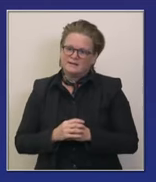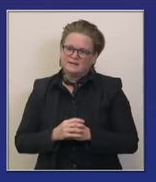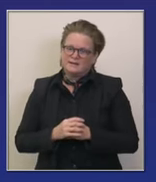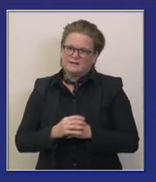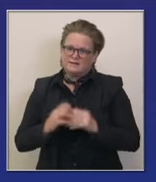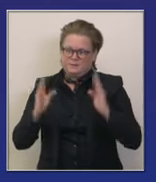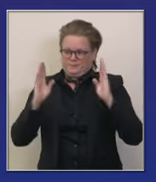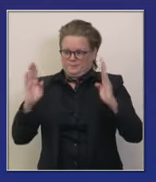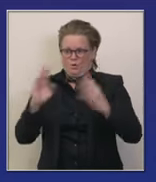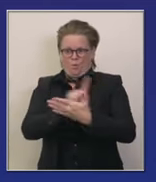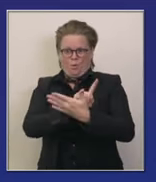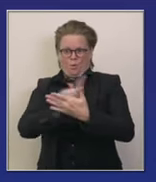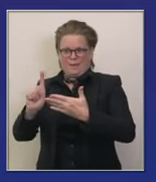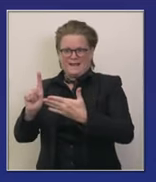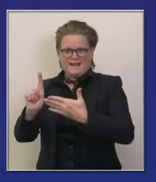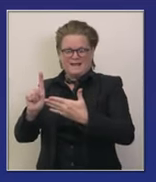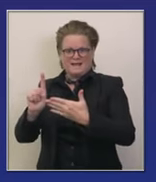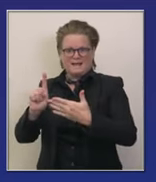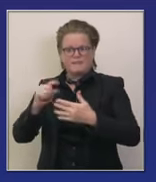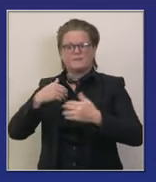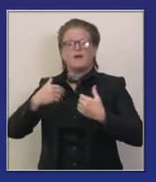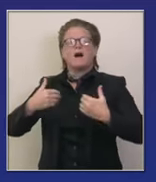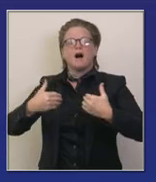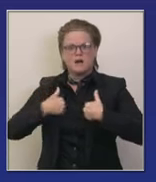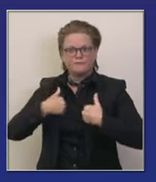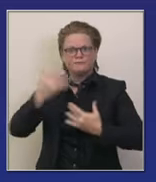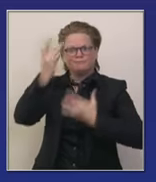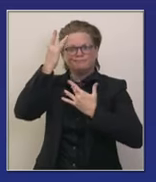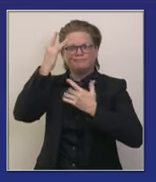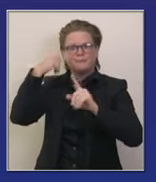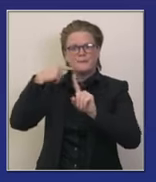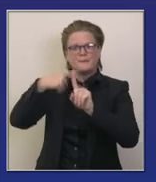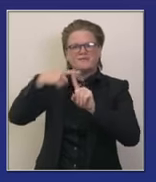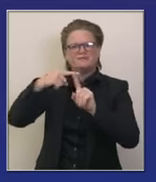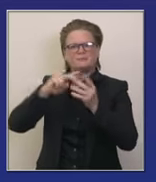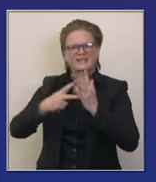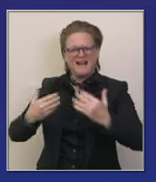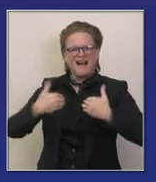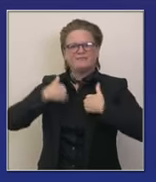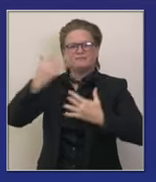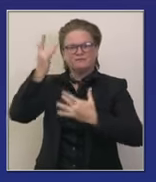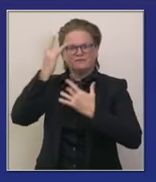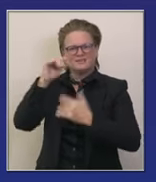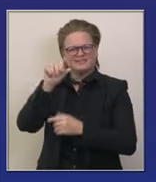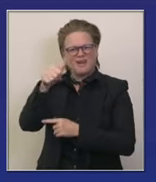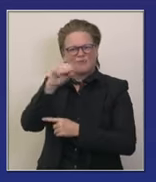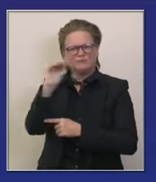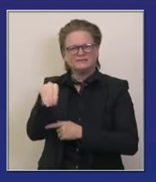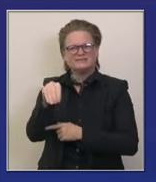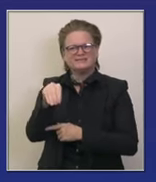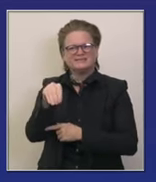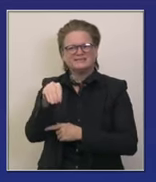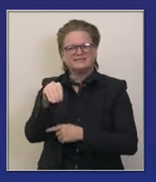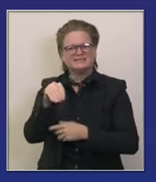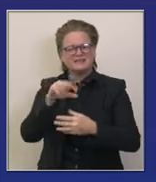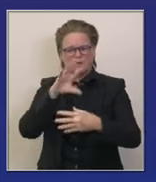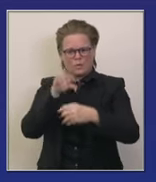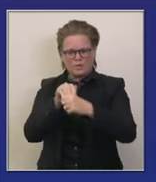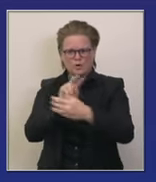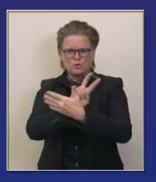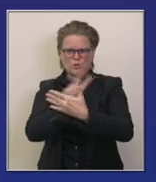that is an indication of where we're going. 14 days more modest at 8.4. That's the highest we've seen